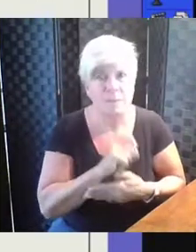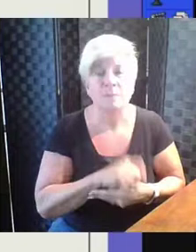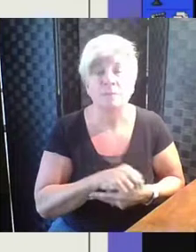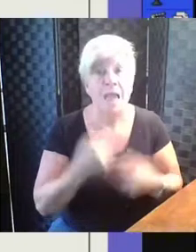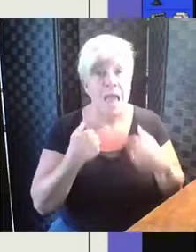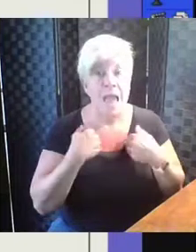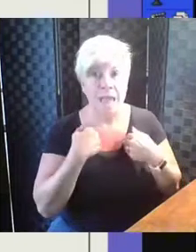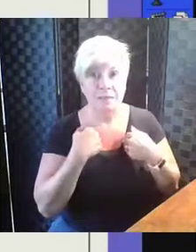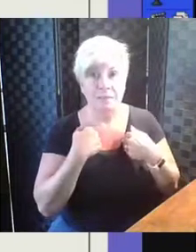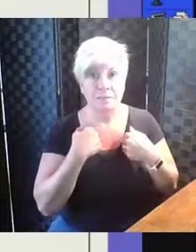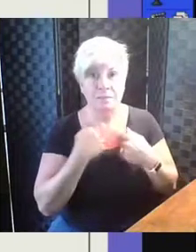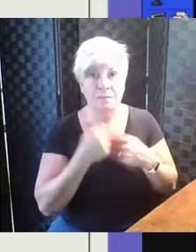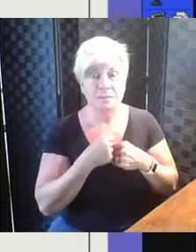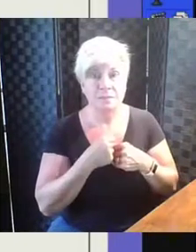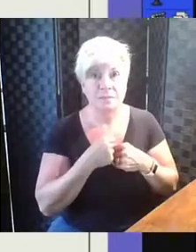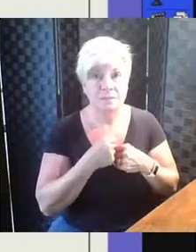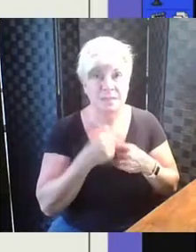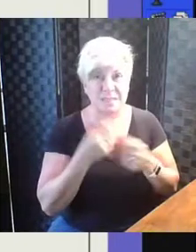brother.